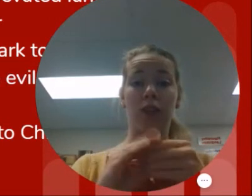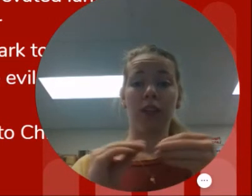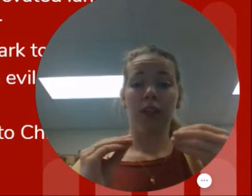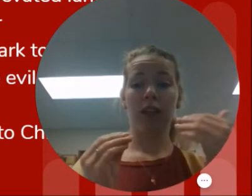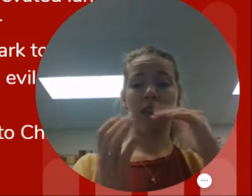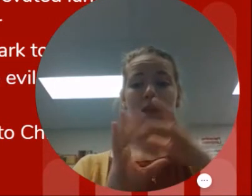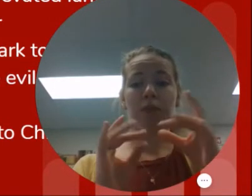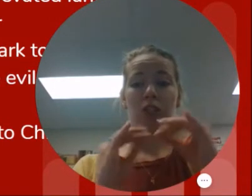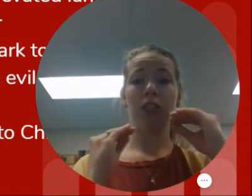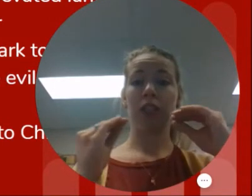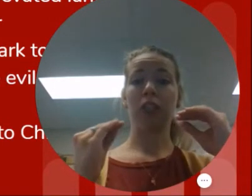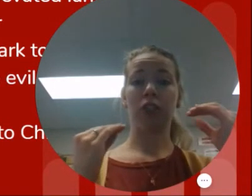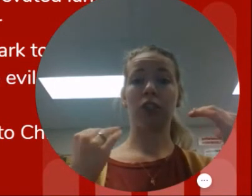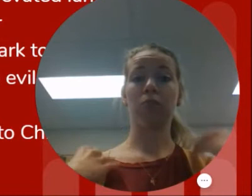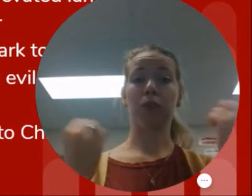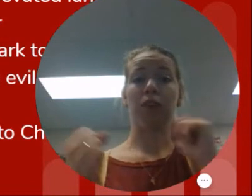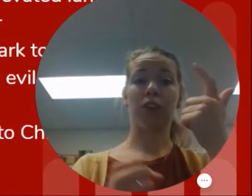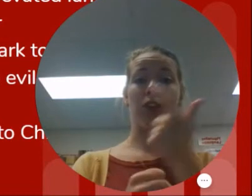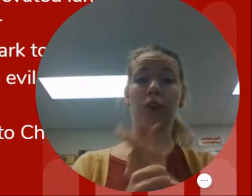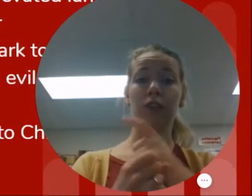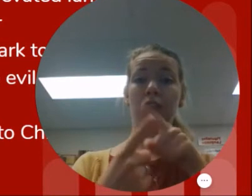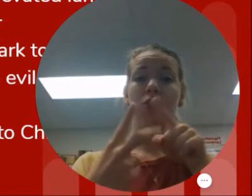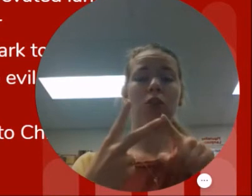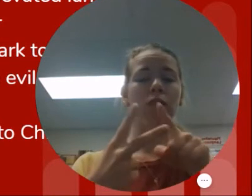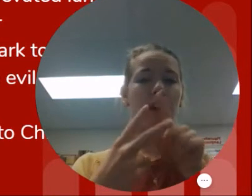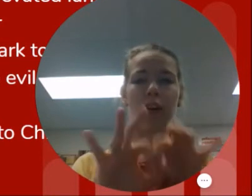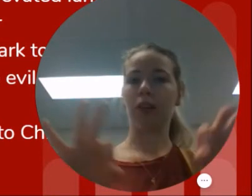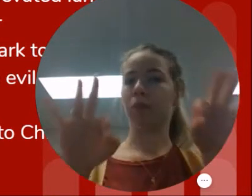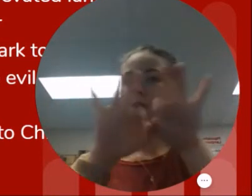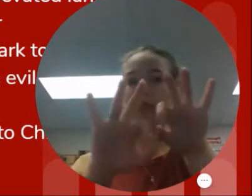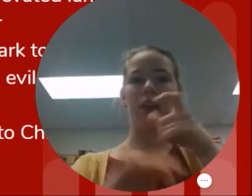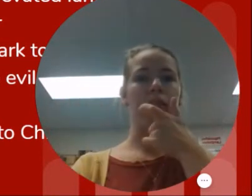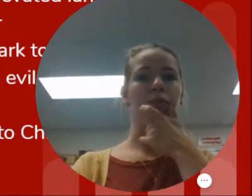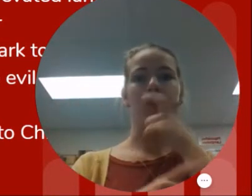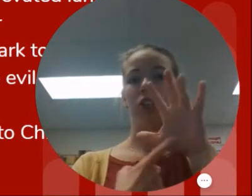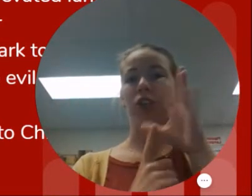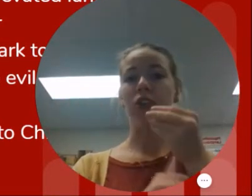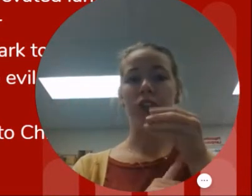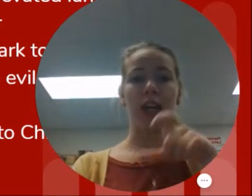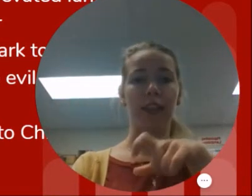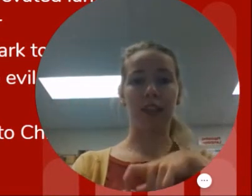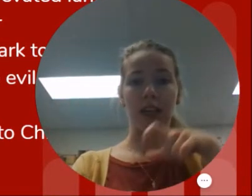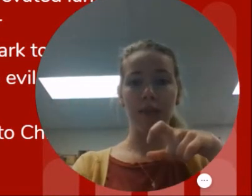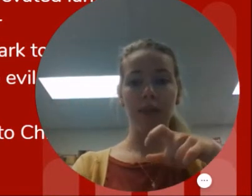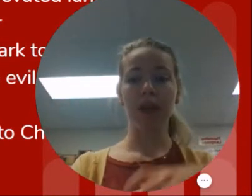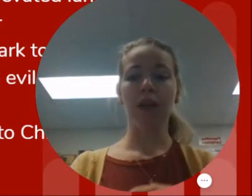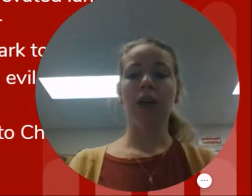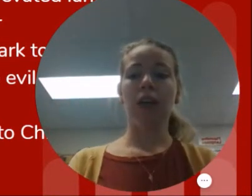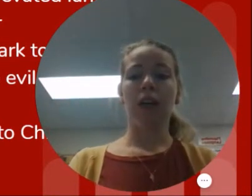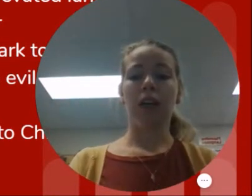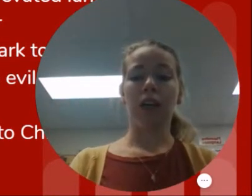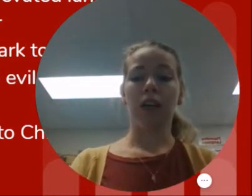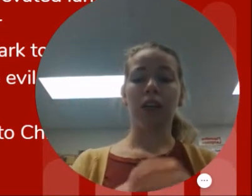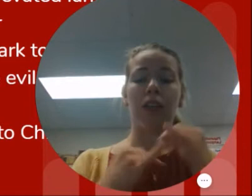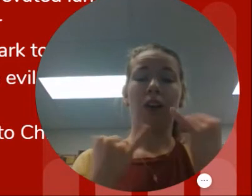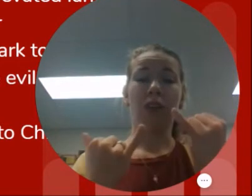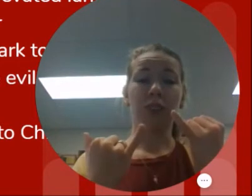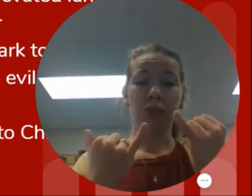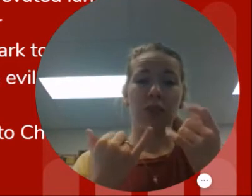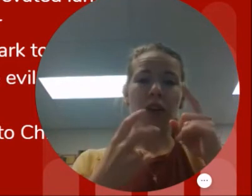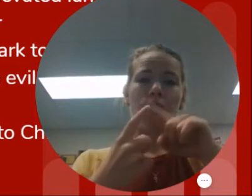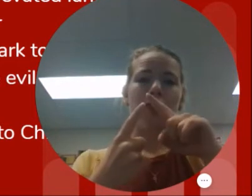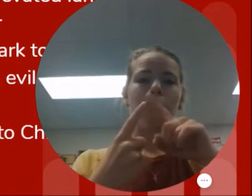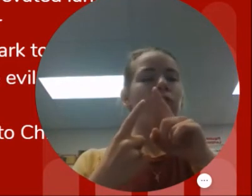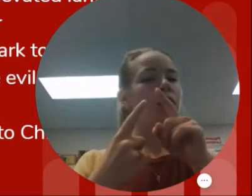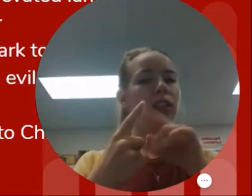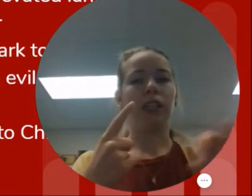This story, as I mentioned, teaches bravery and loyalty, two very important things in British culture at this time. And